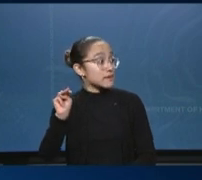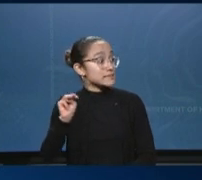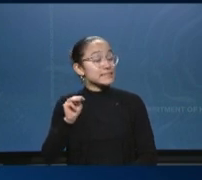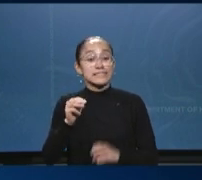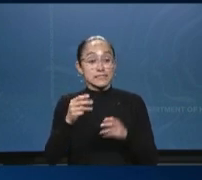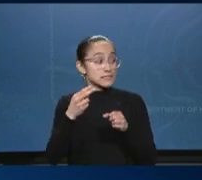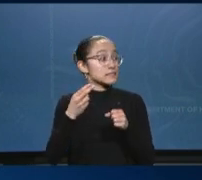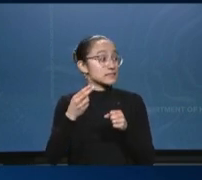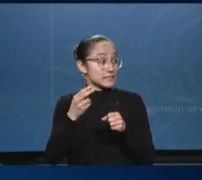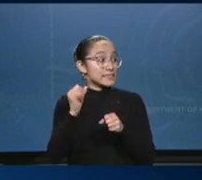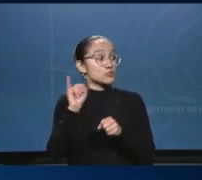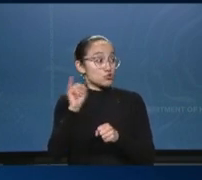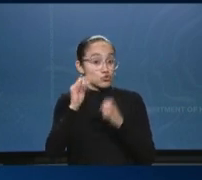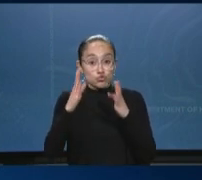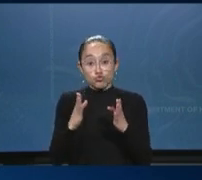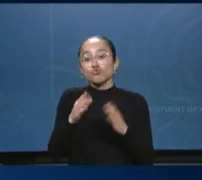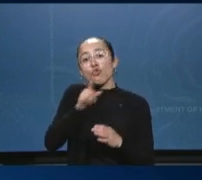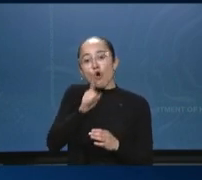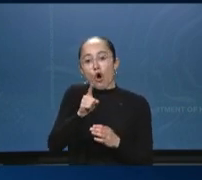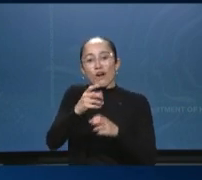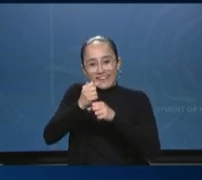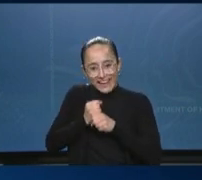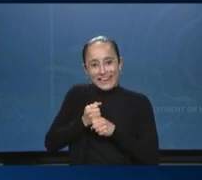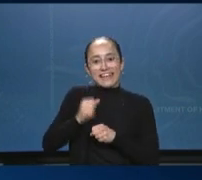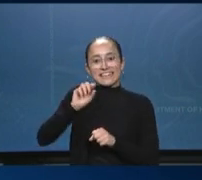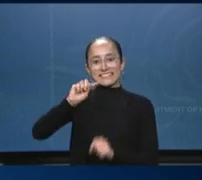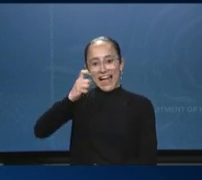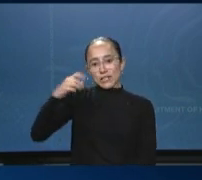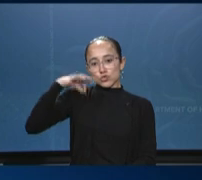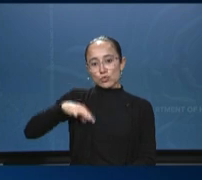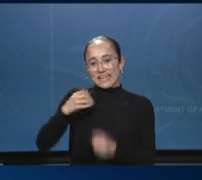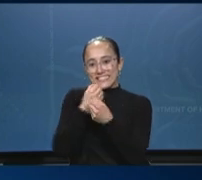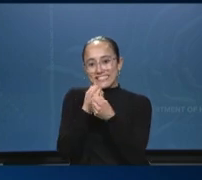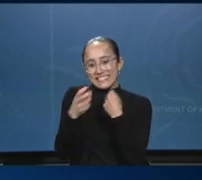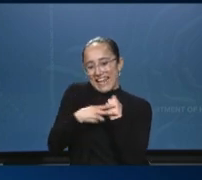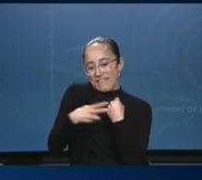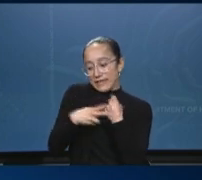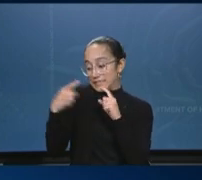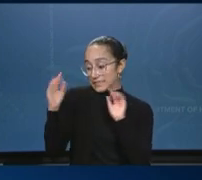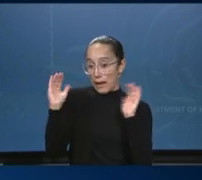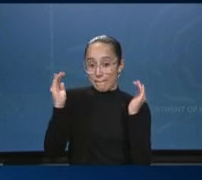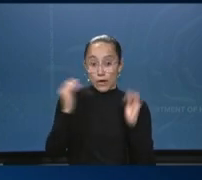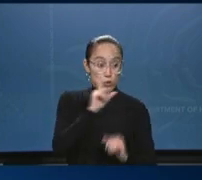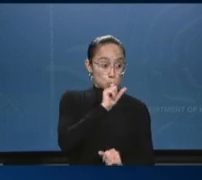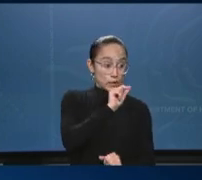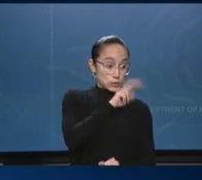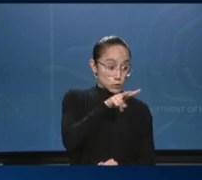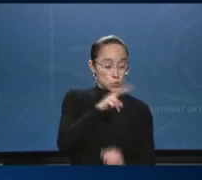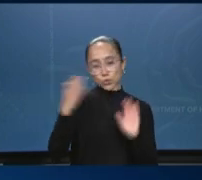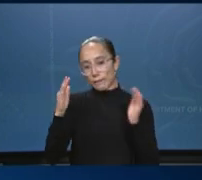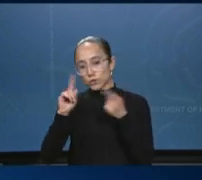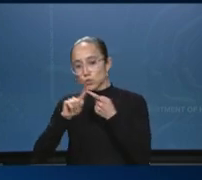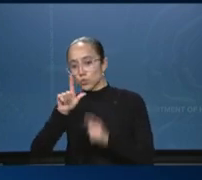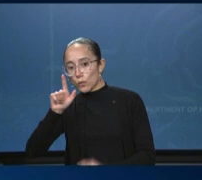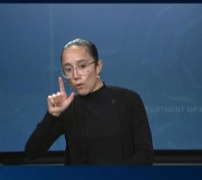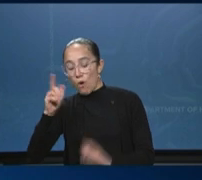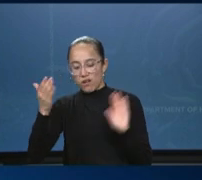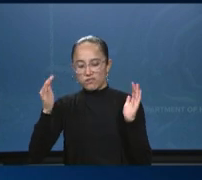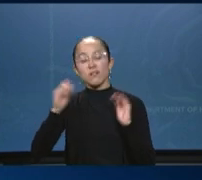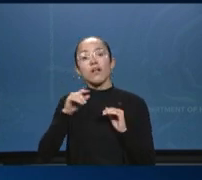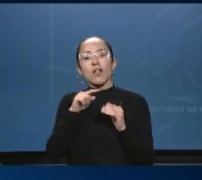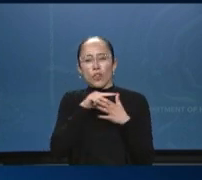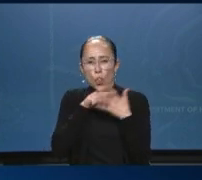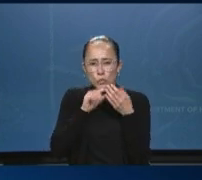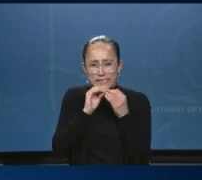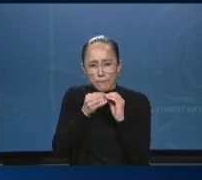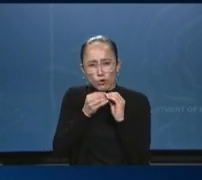for 2022 compared to 2021. And those stats are numbers,